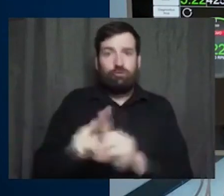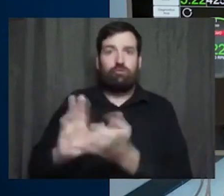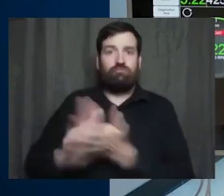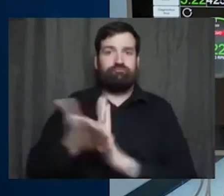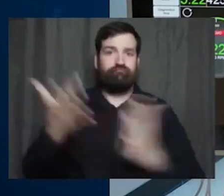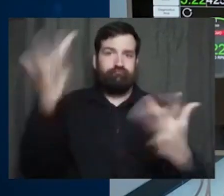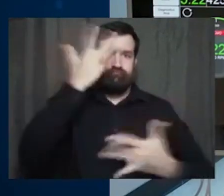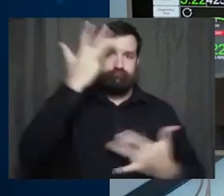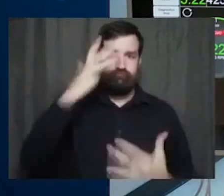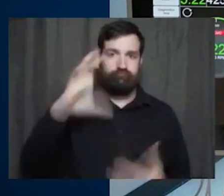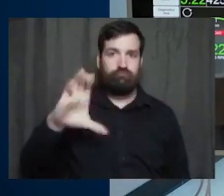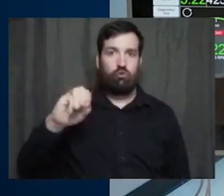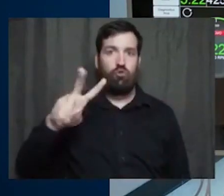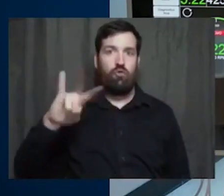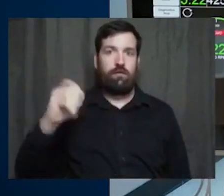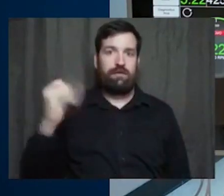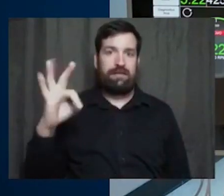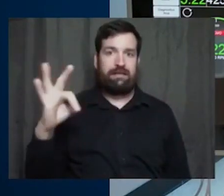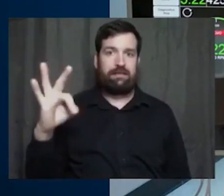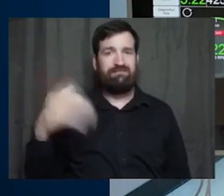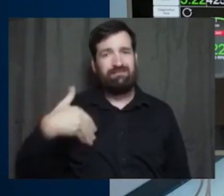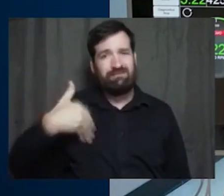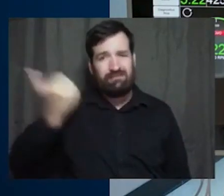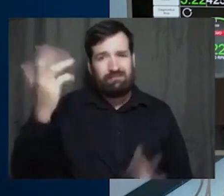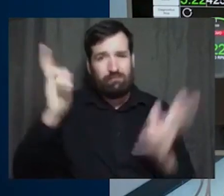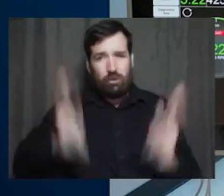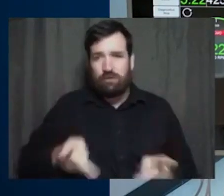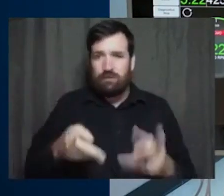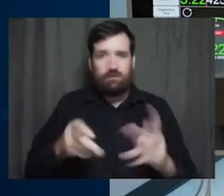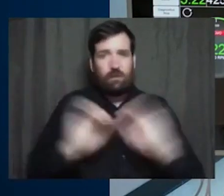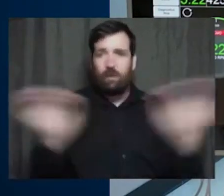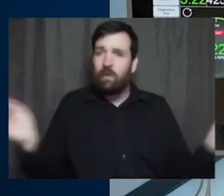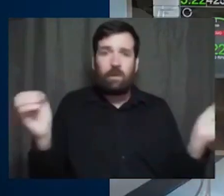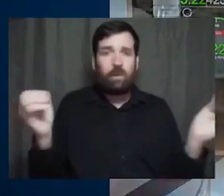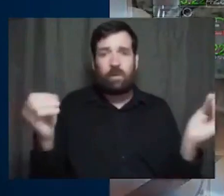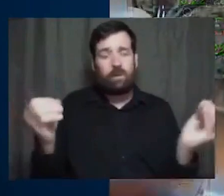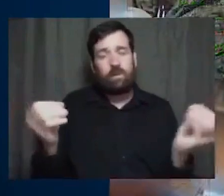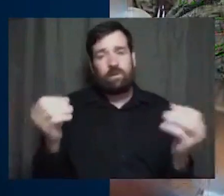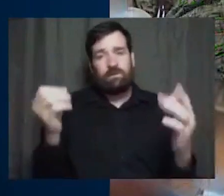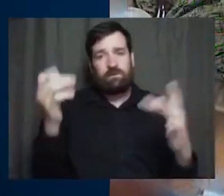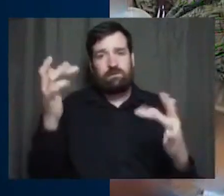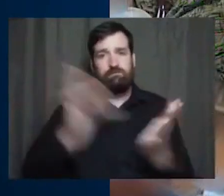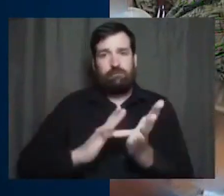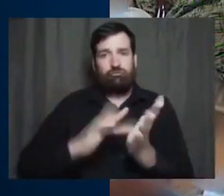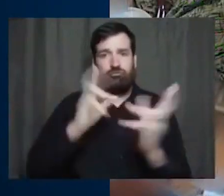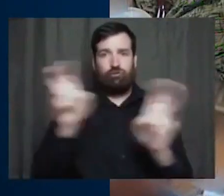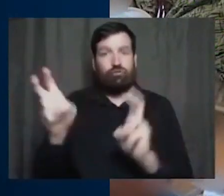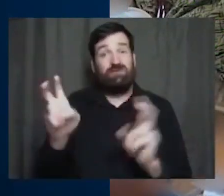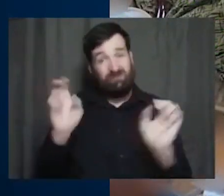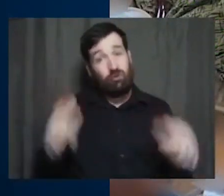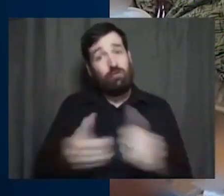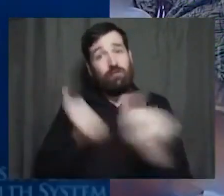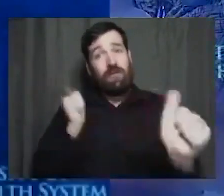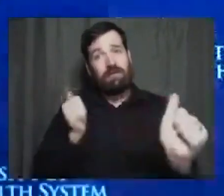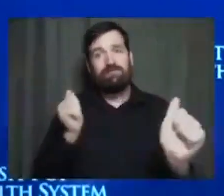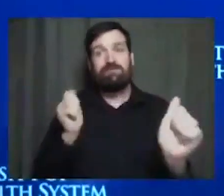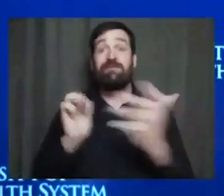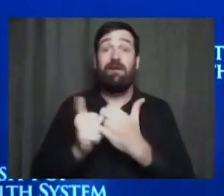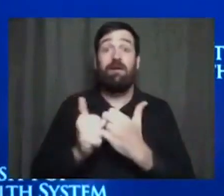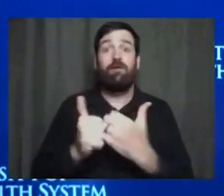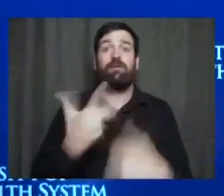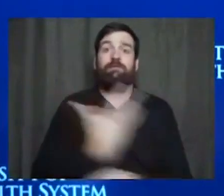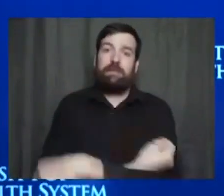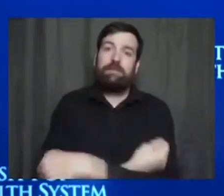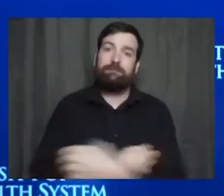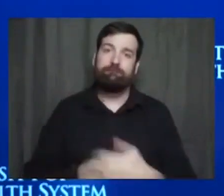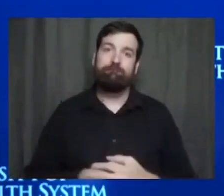young person, no other medical problems. This could have been 100% prevented with vaccination. So very sad